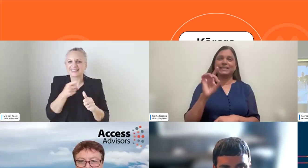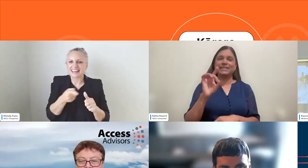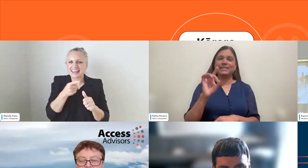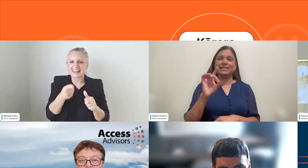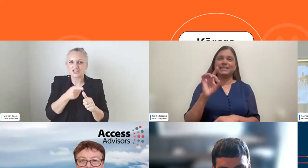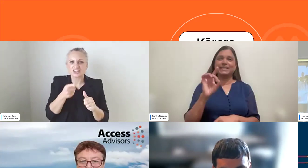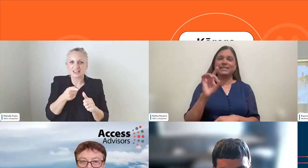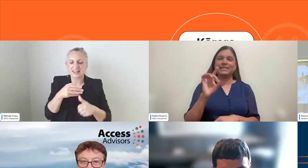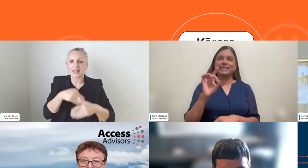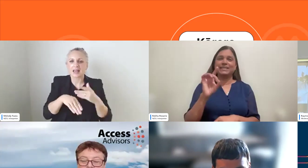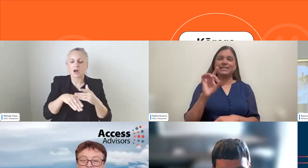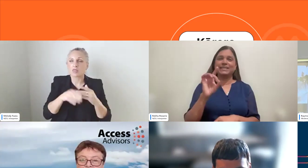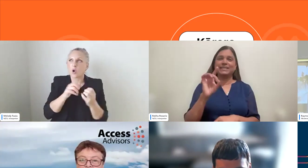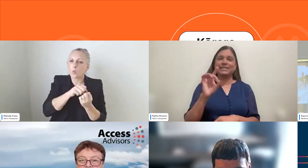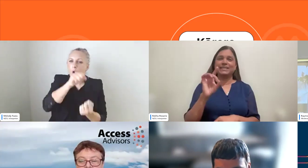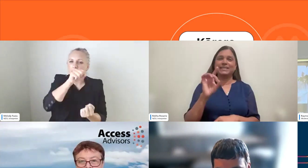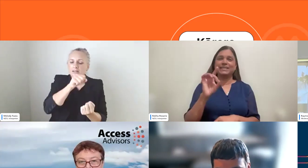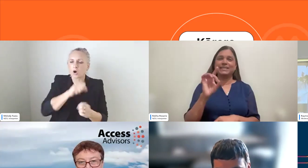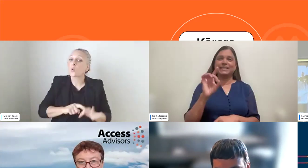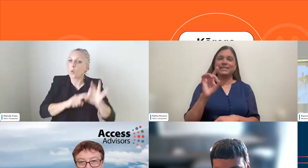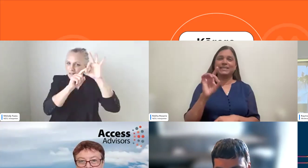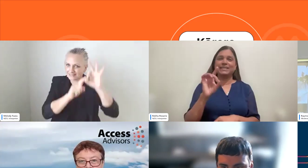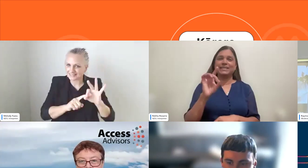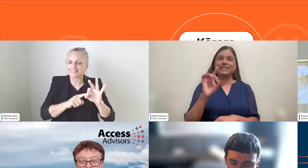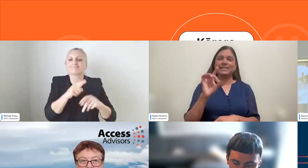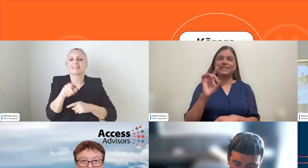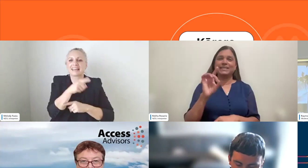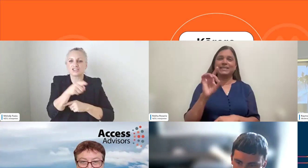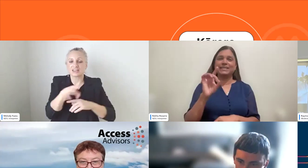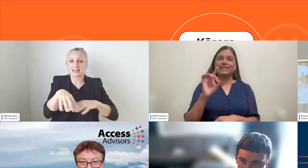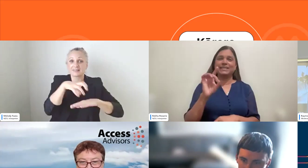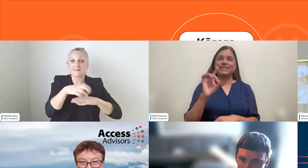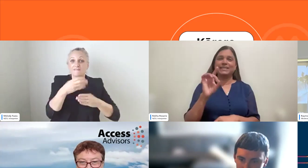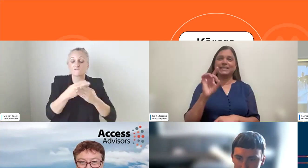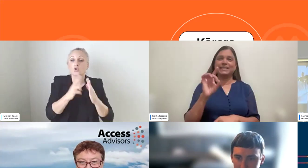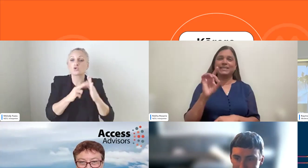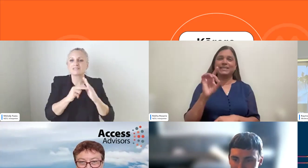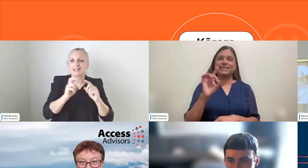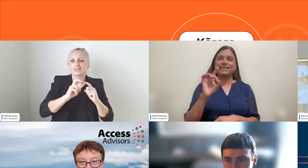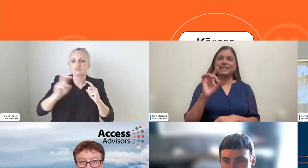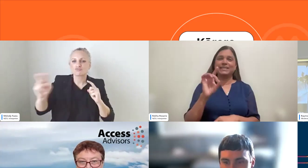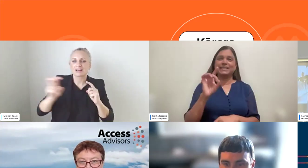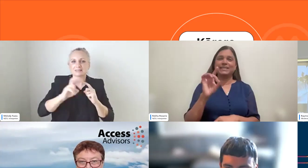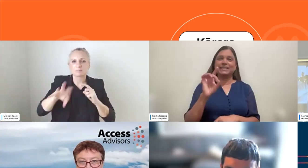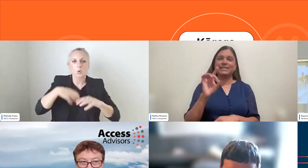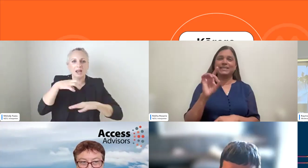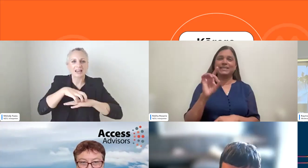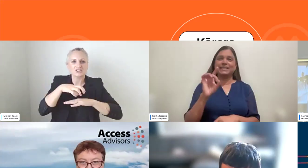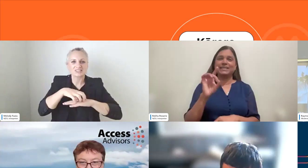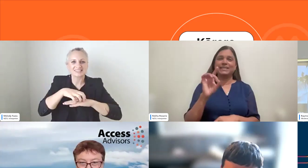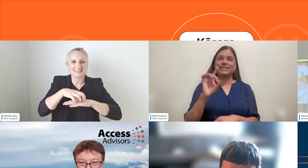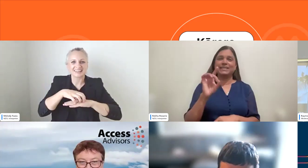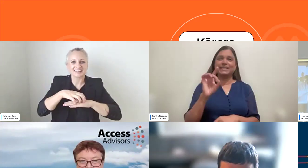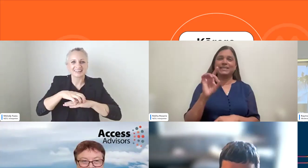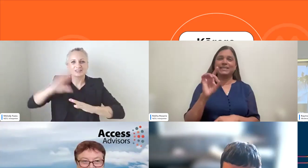quality engineering department for the New Zealand Transport Agency. So, yeah, hello to all of